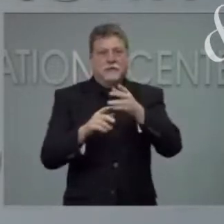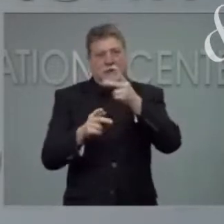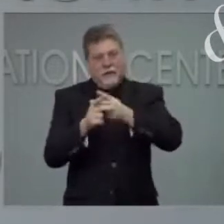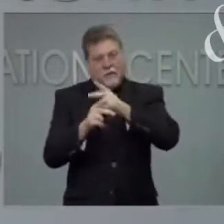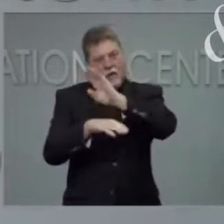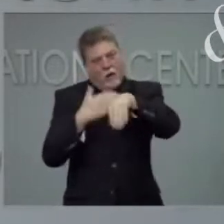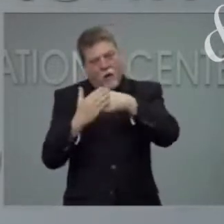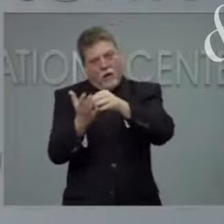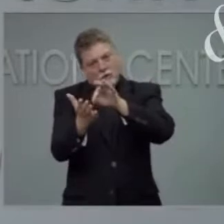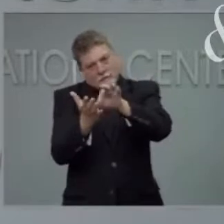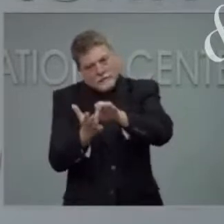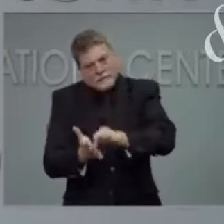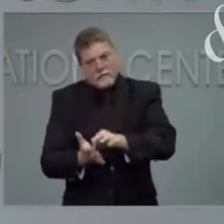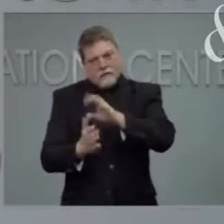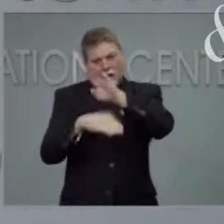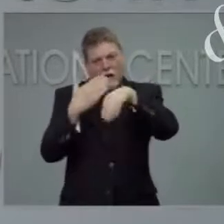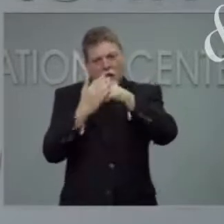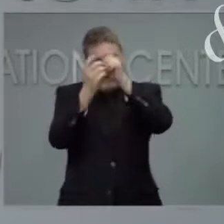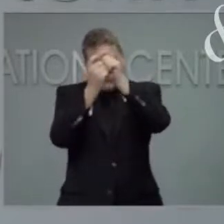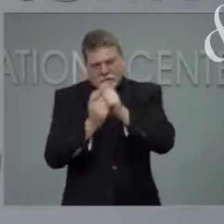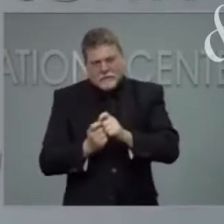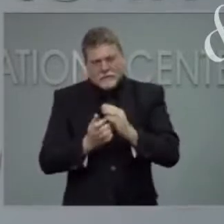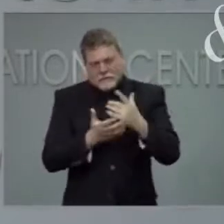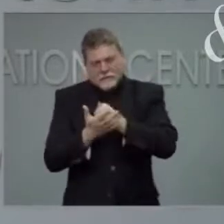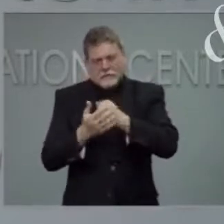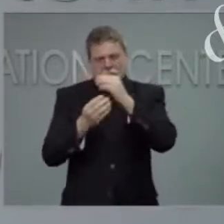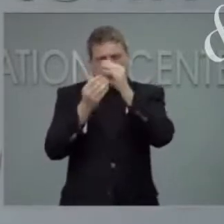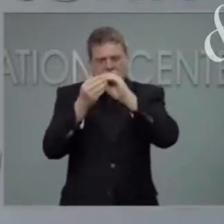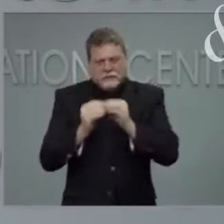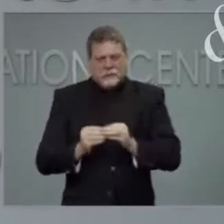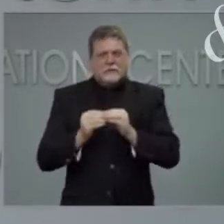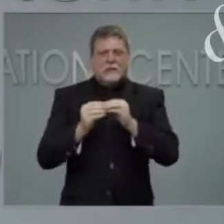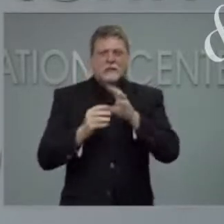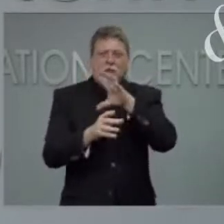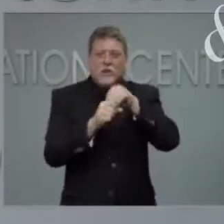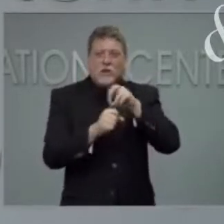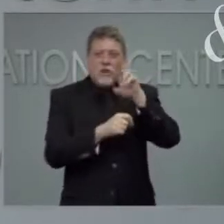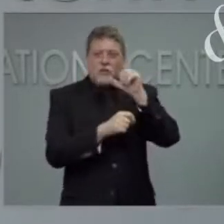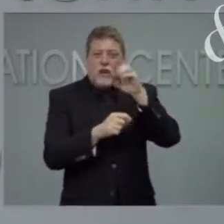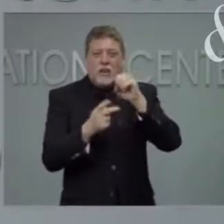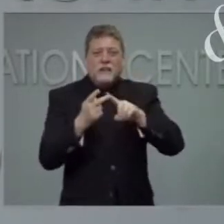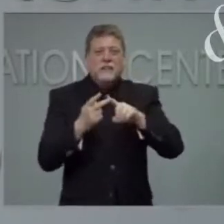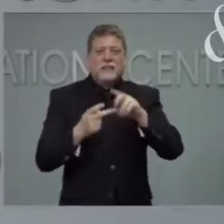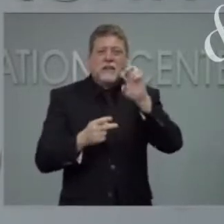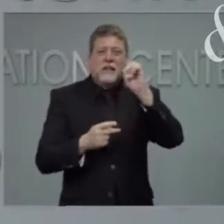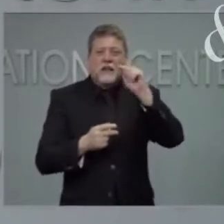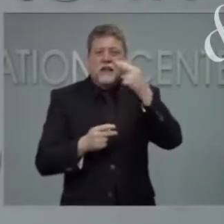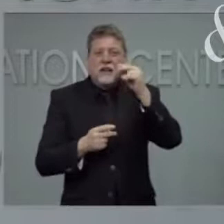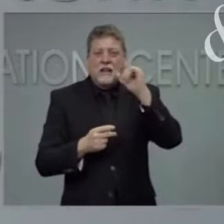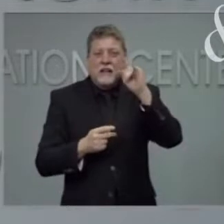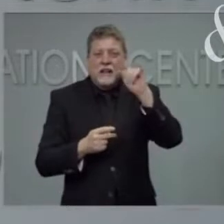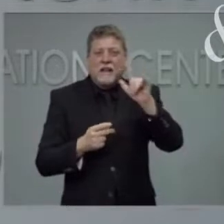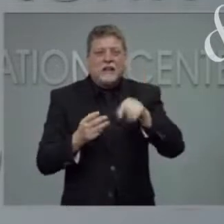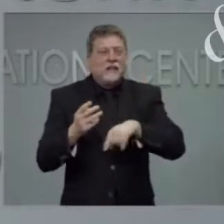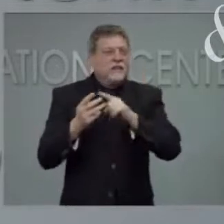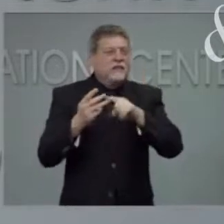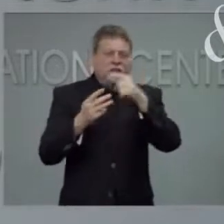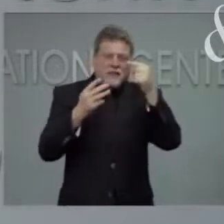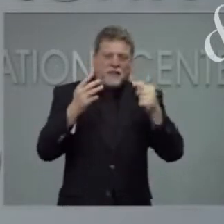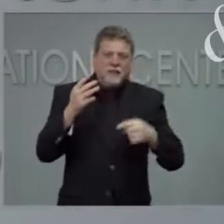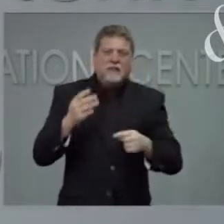gives us very granular information about race, ethnicity, and it was